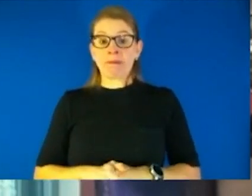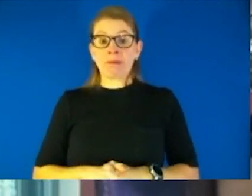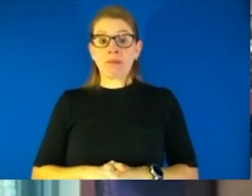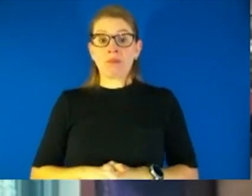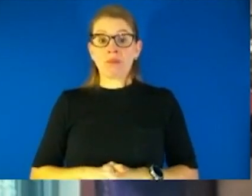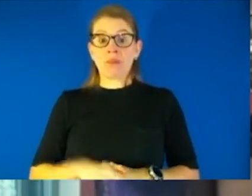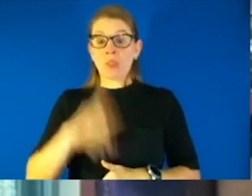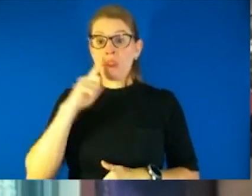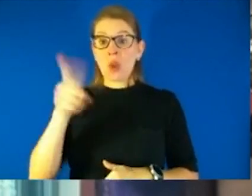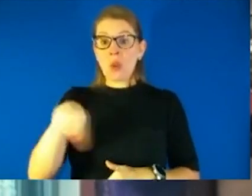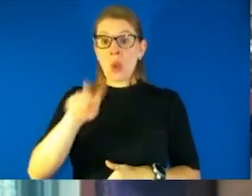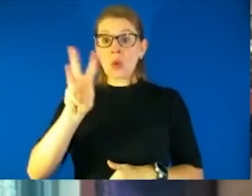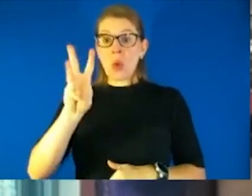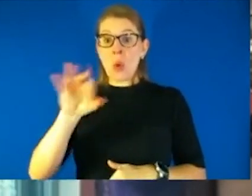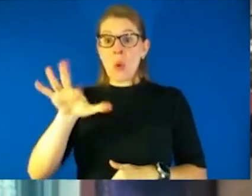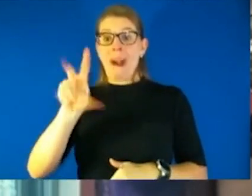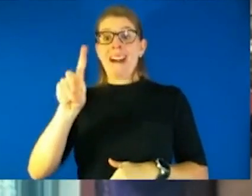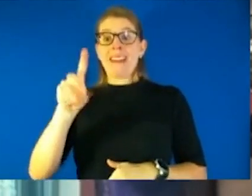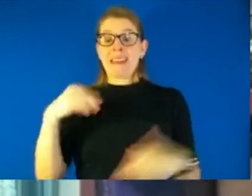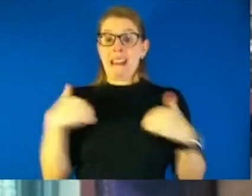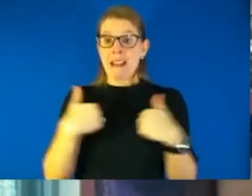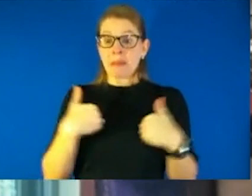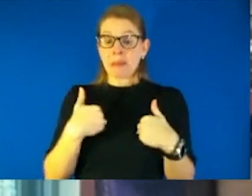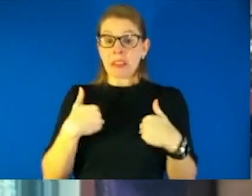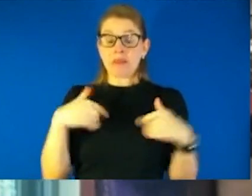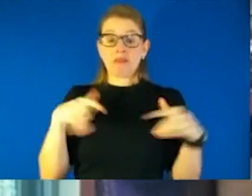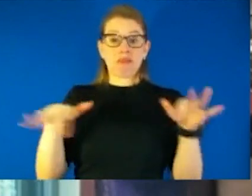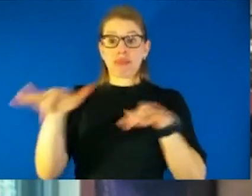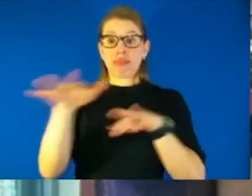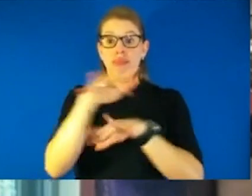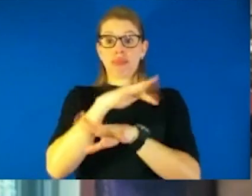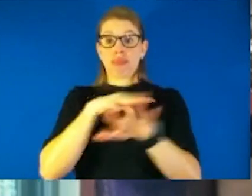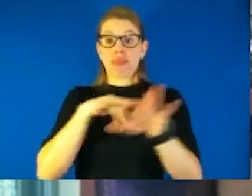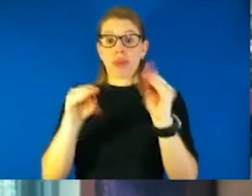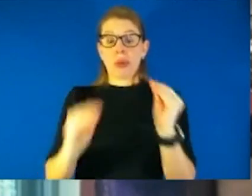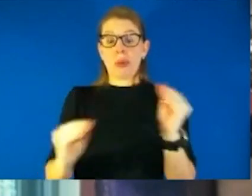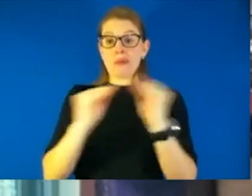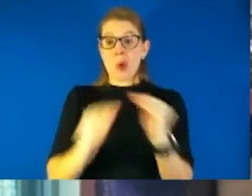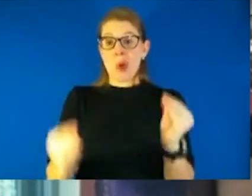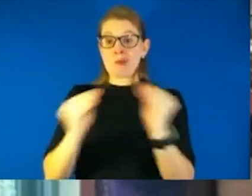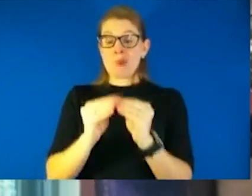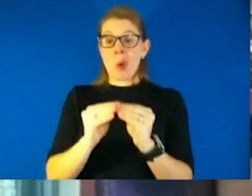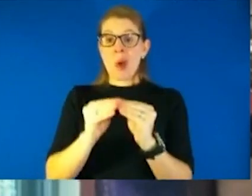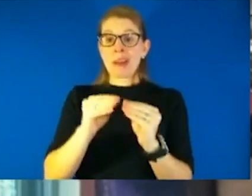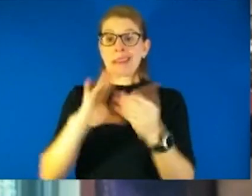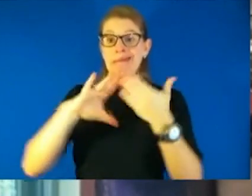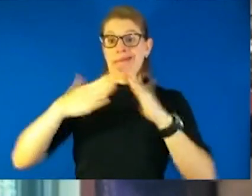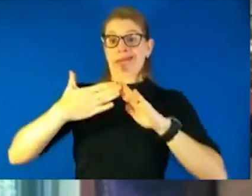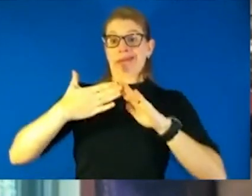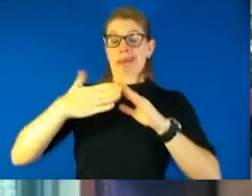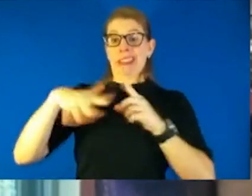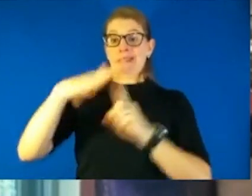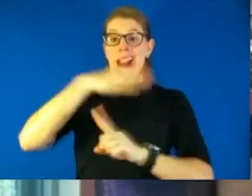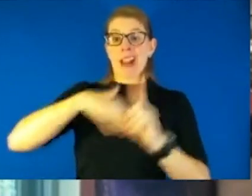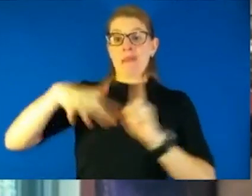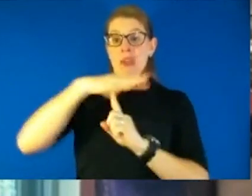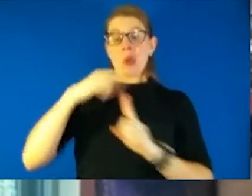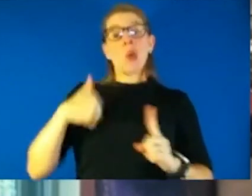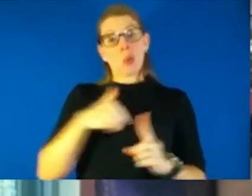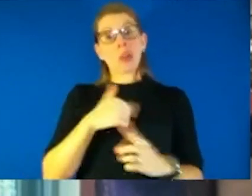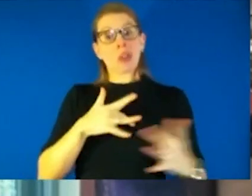those wild animals circulating more and more in urban environments. I mean, that's something that we are concerned